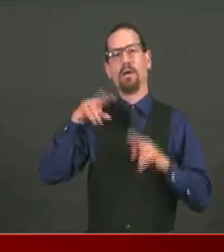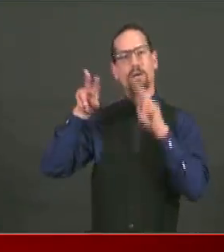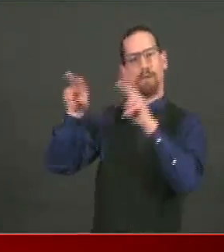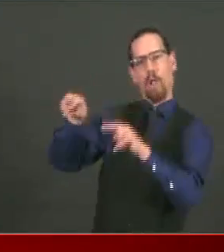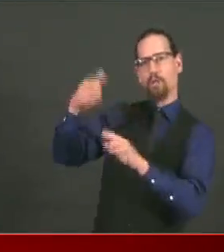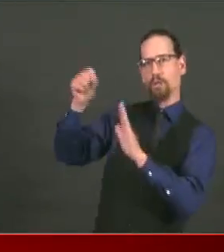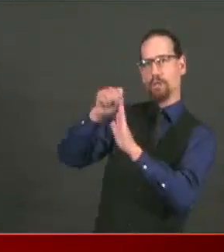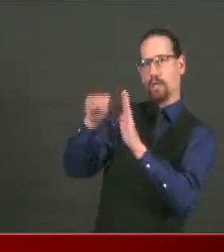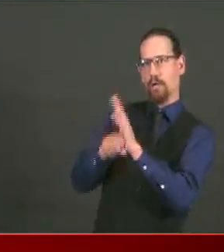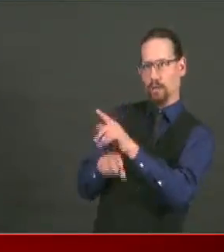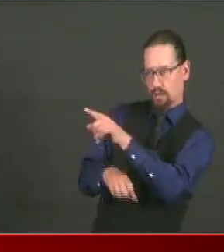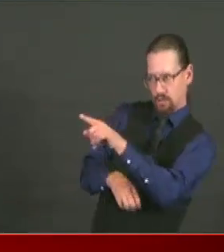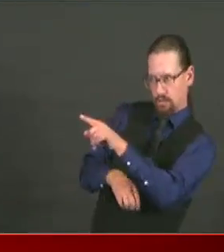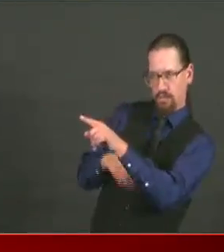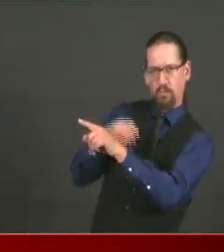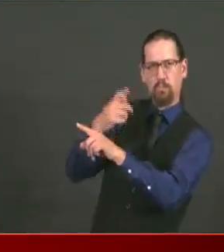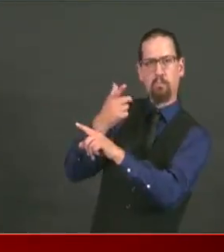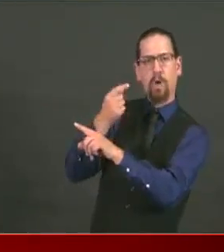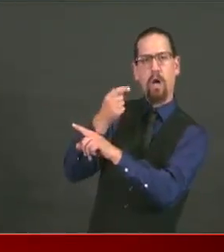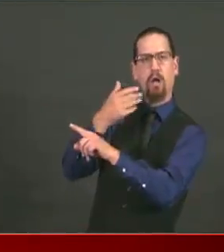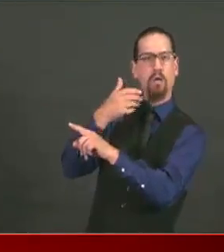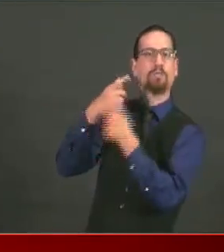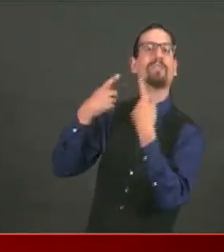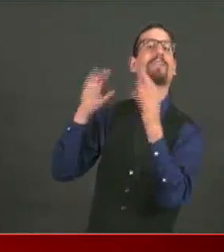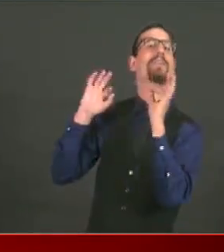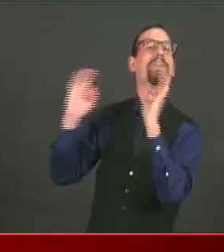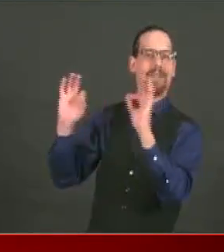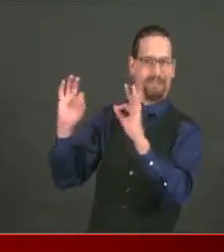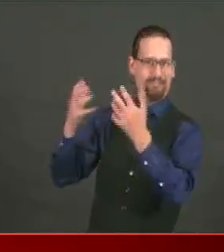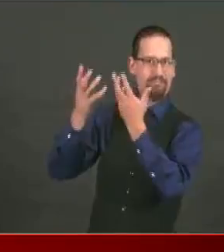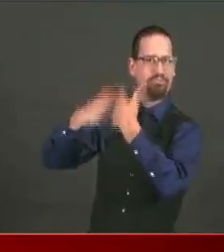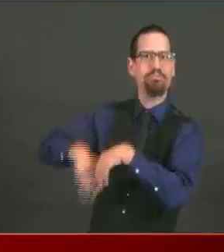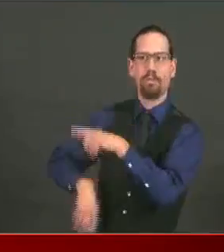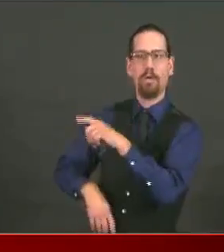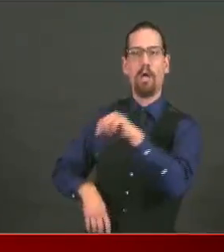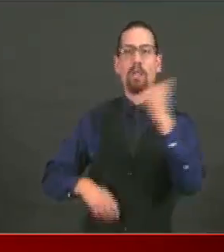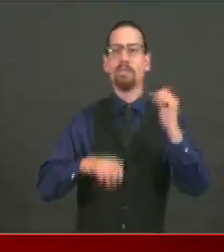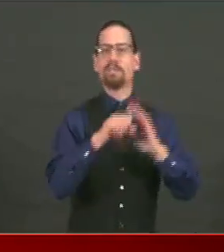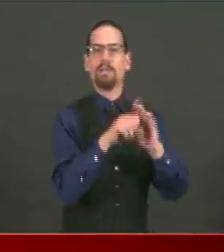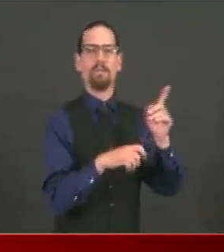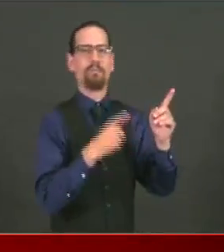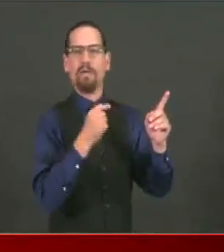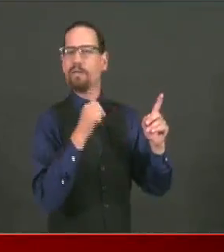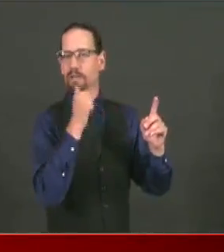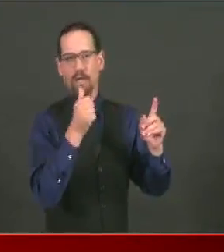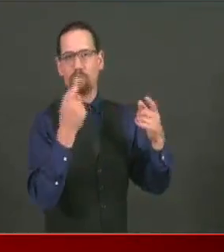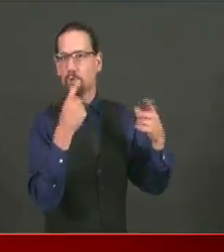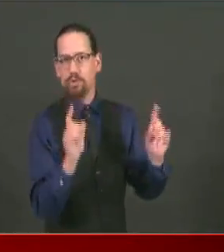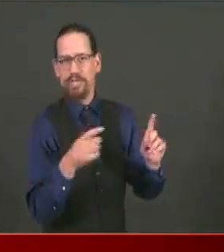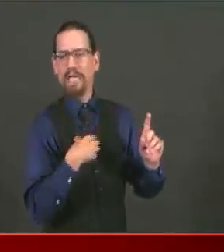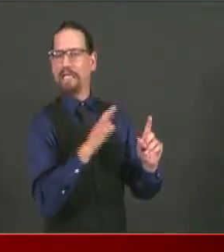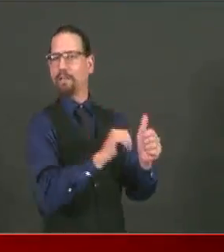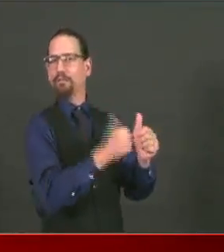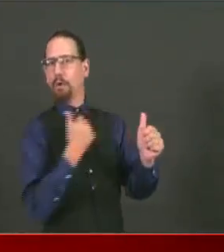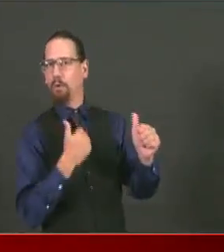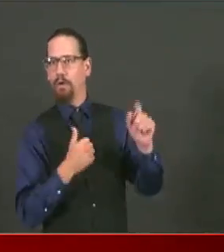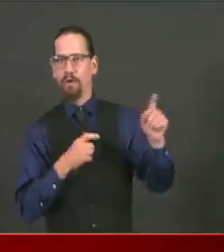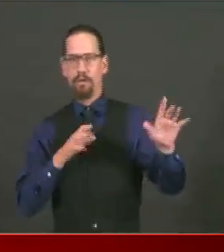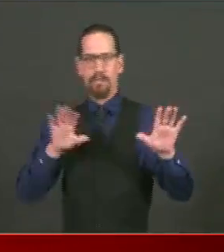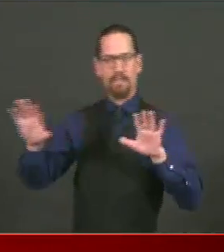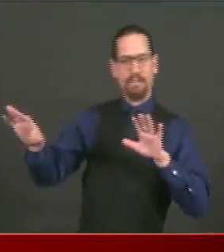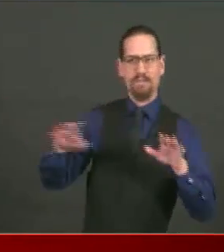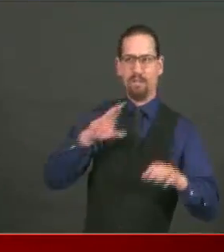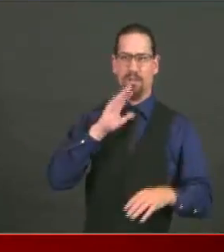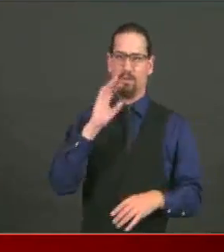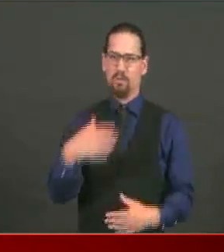few weeks, but also to get it right. And to all of the small businesses who've been spending time with us to help us structure